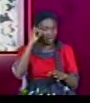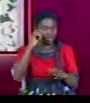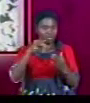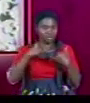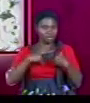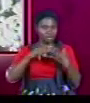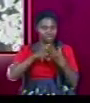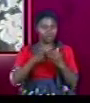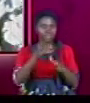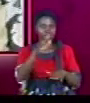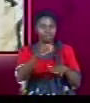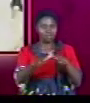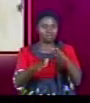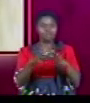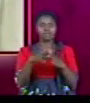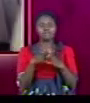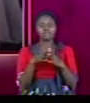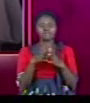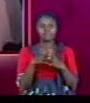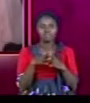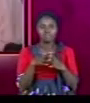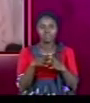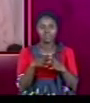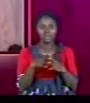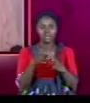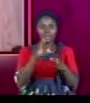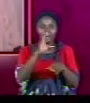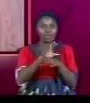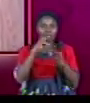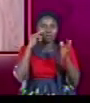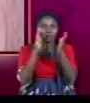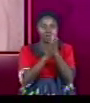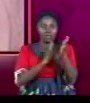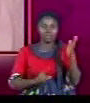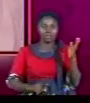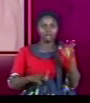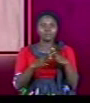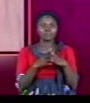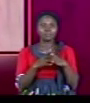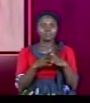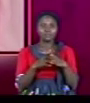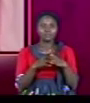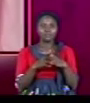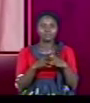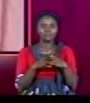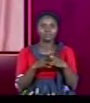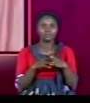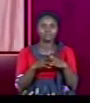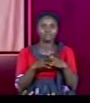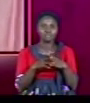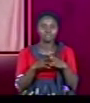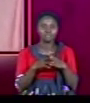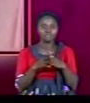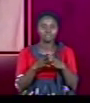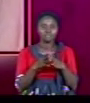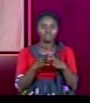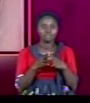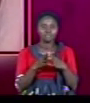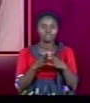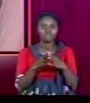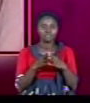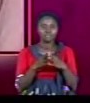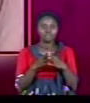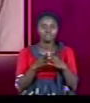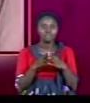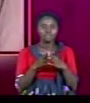story. Church, praise the Lord. My name is Ogeneteji Widemenye.